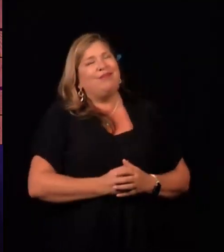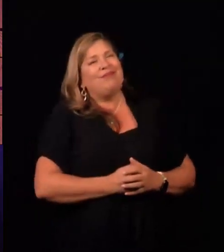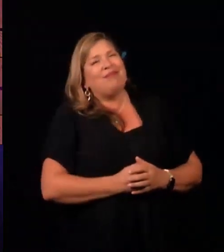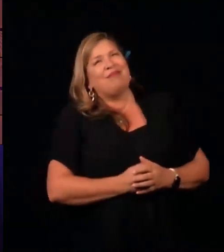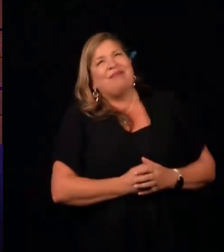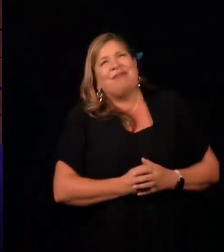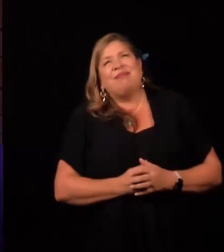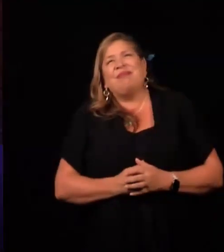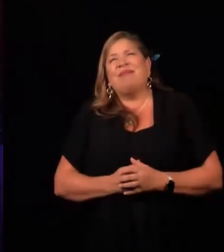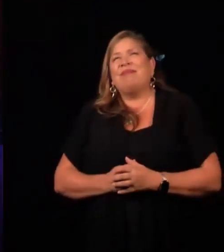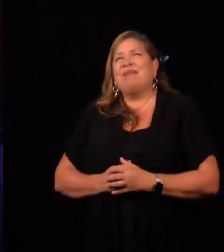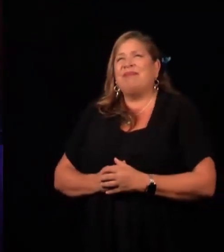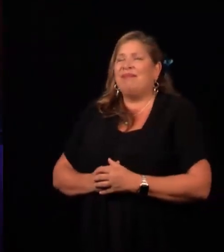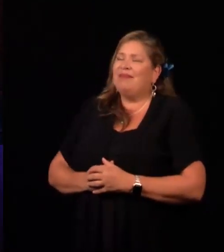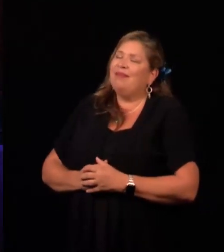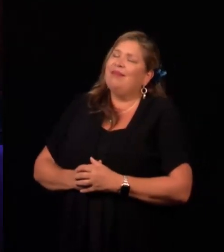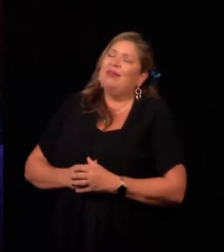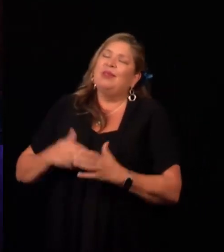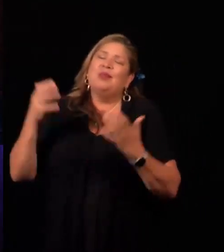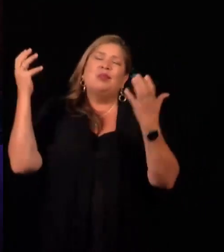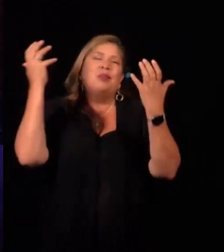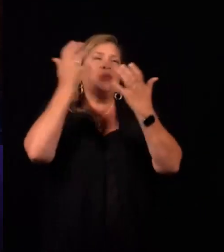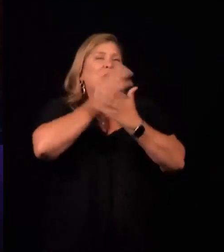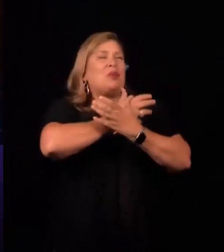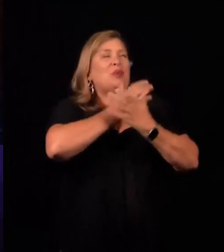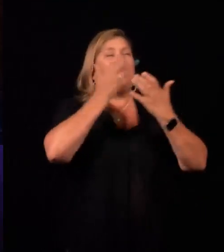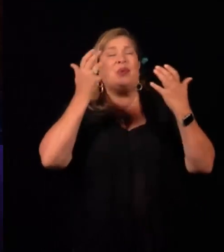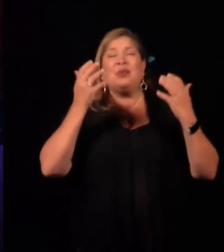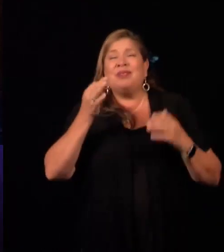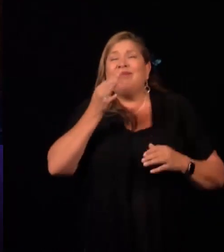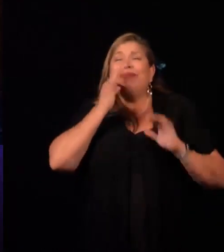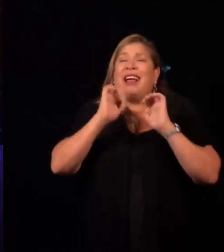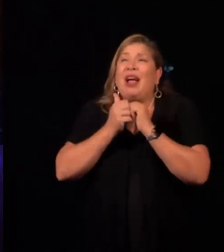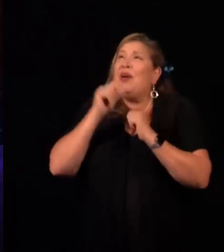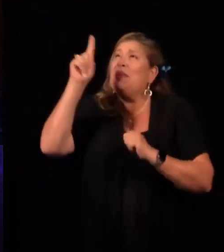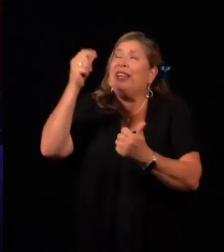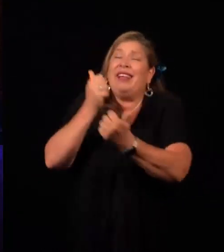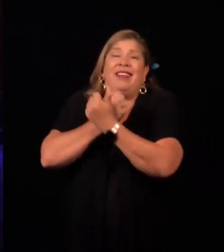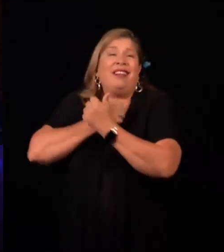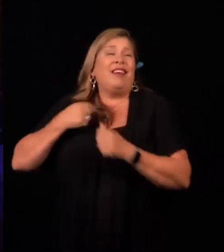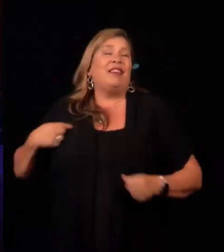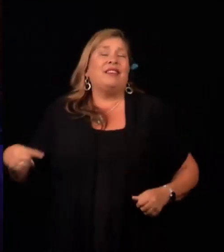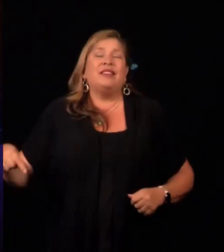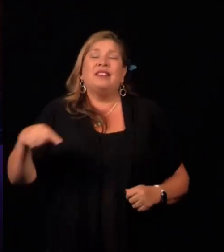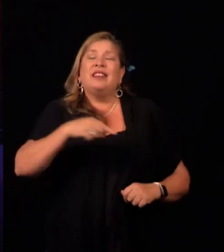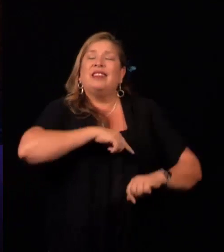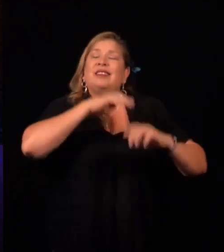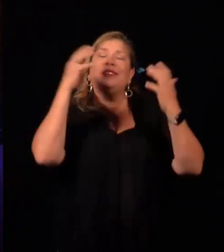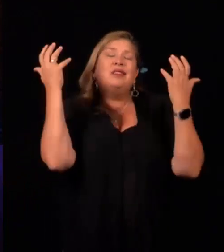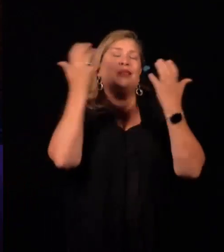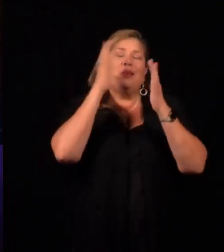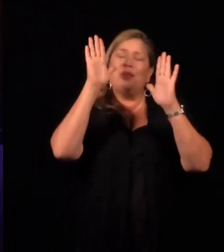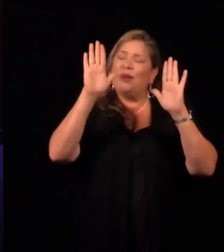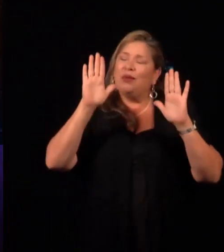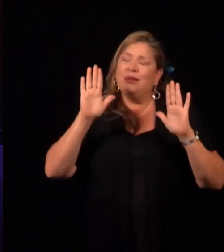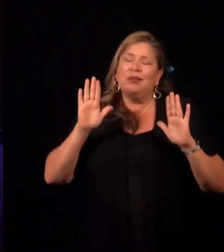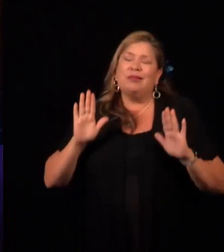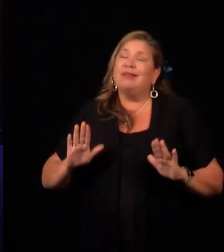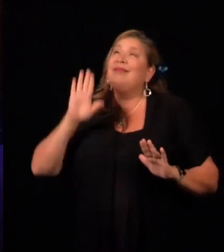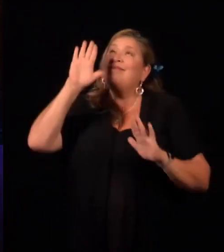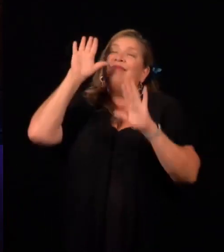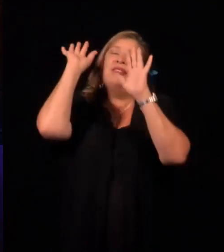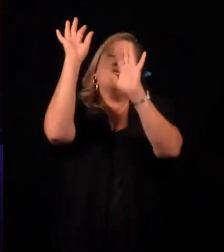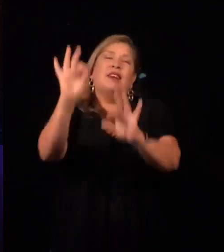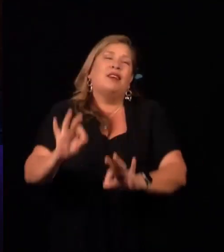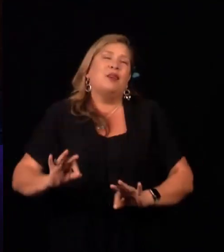out, meaning it. And oh, he loves us so.